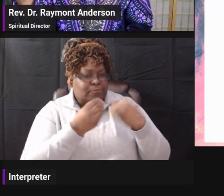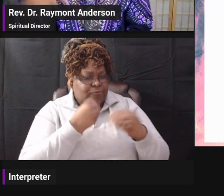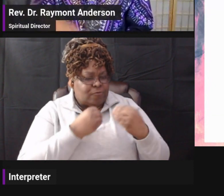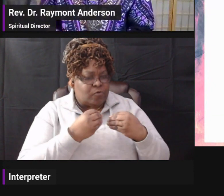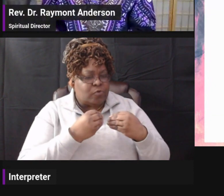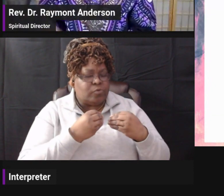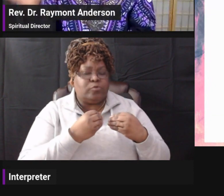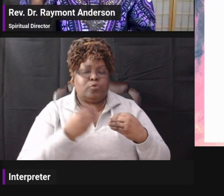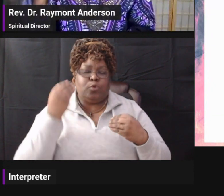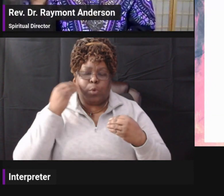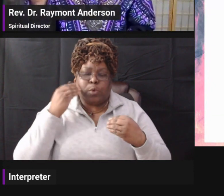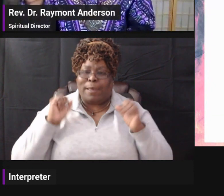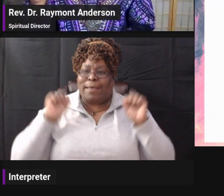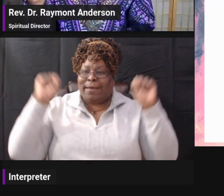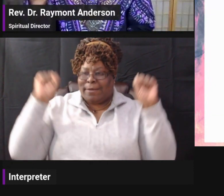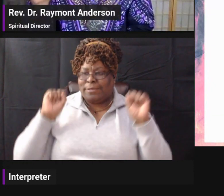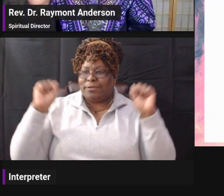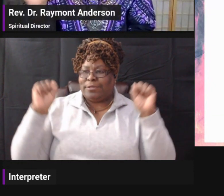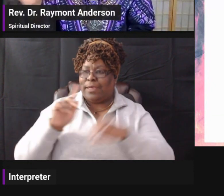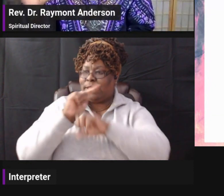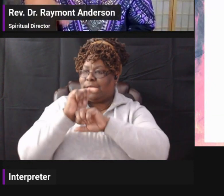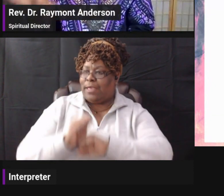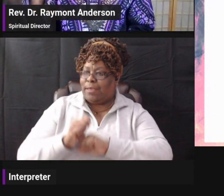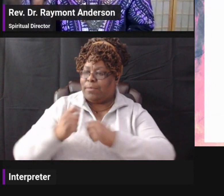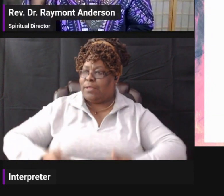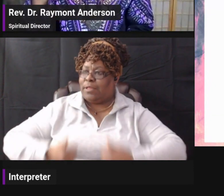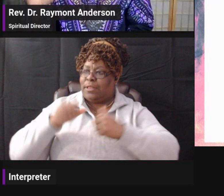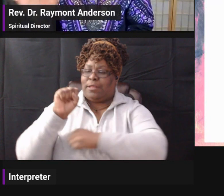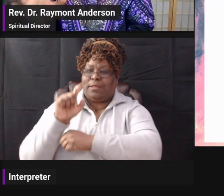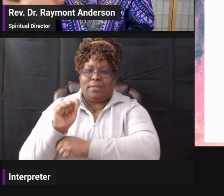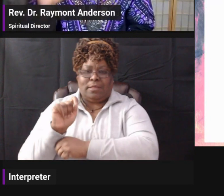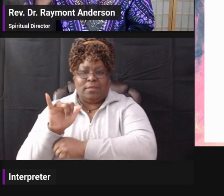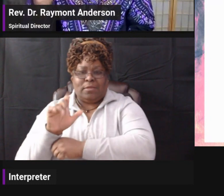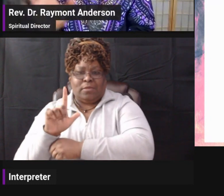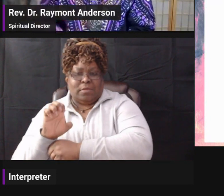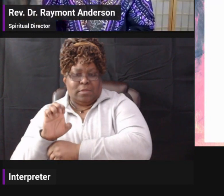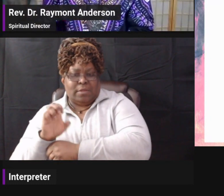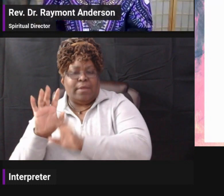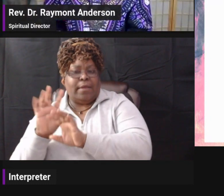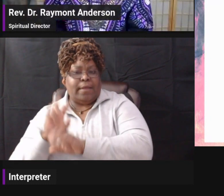change of diet, change of exercise habits, lifestyle changes, et cetera.